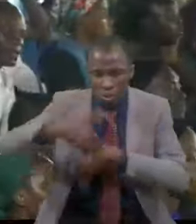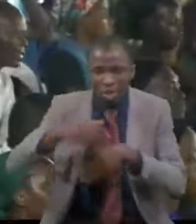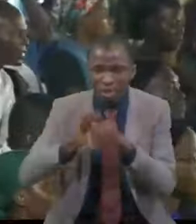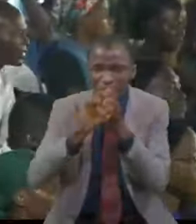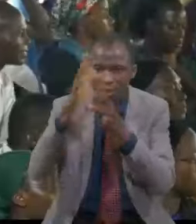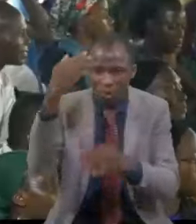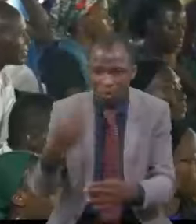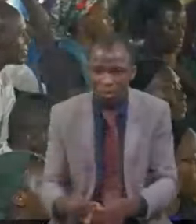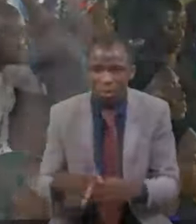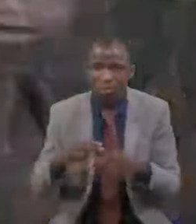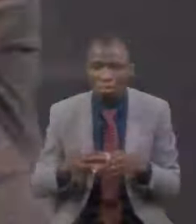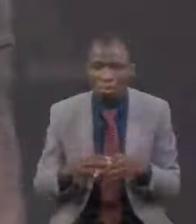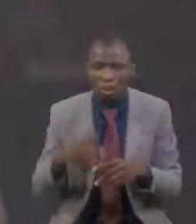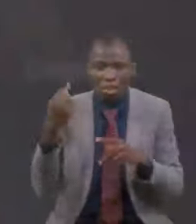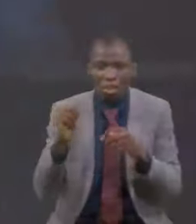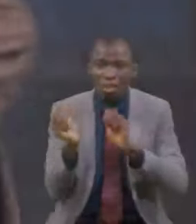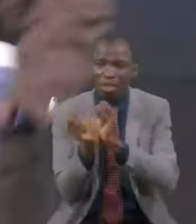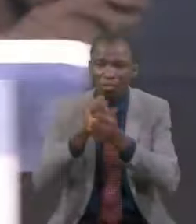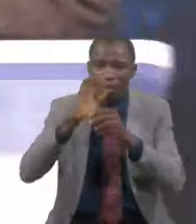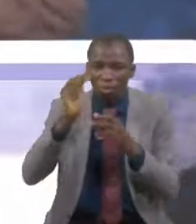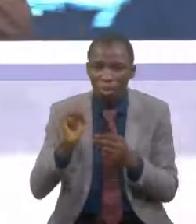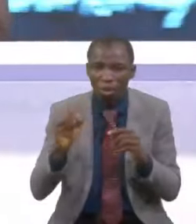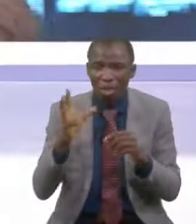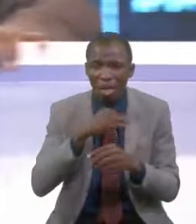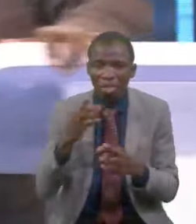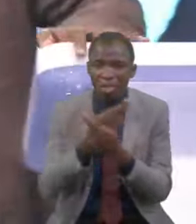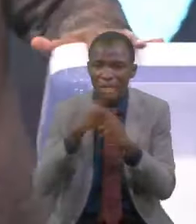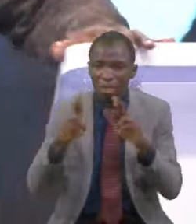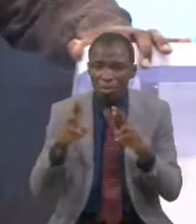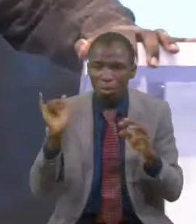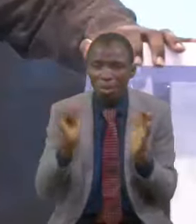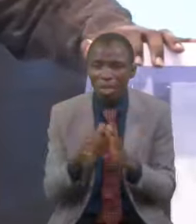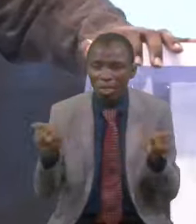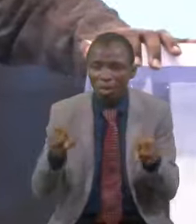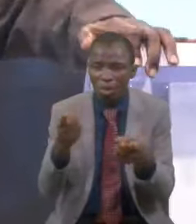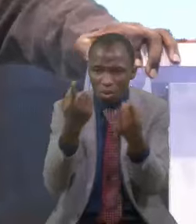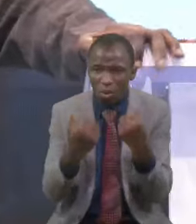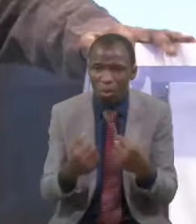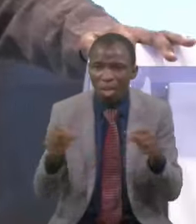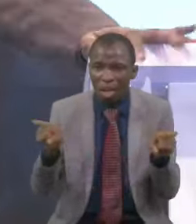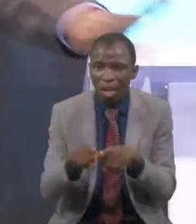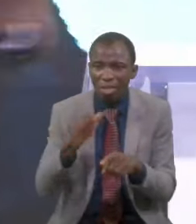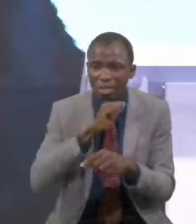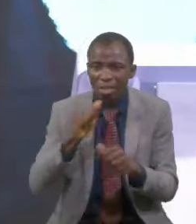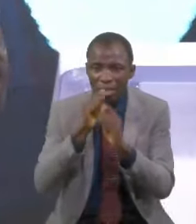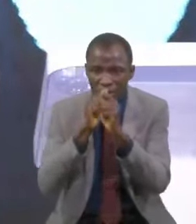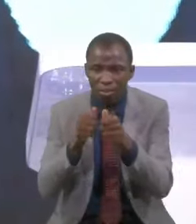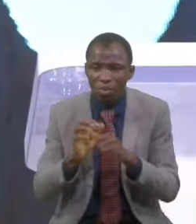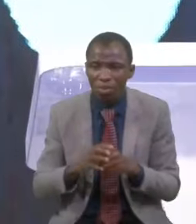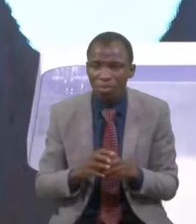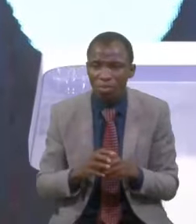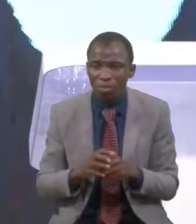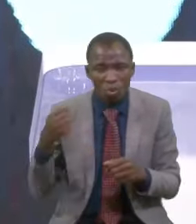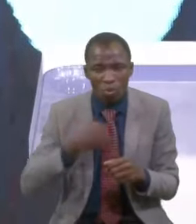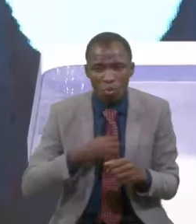The transformation and the redemption that comes as a gift. We're looking